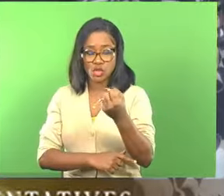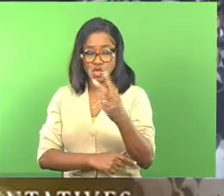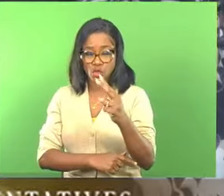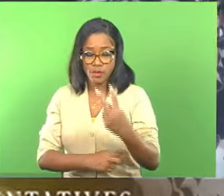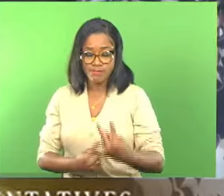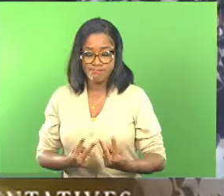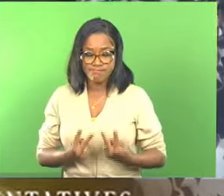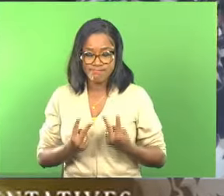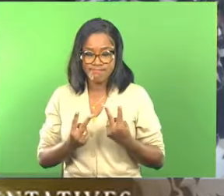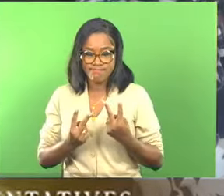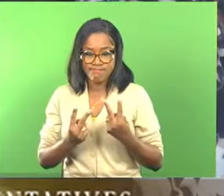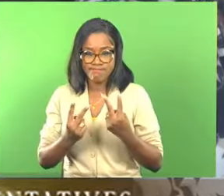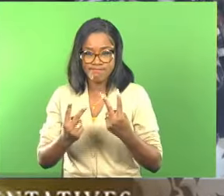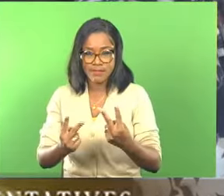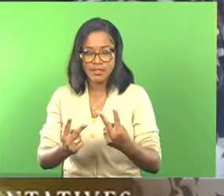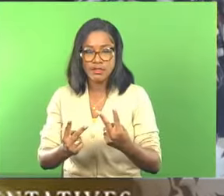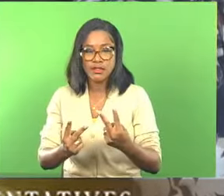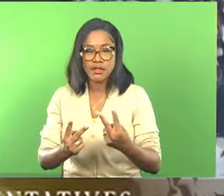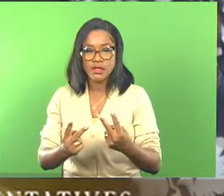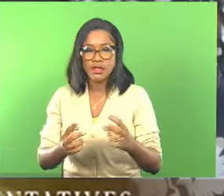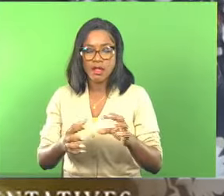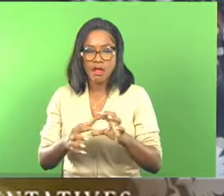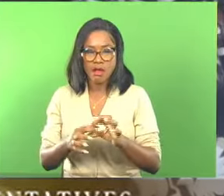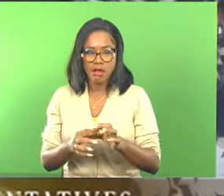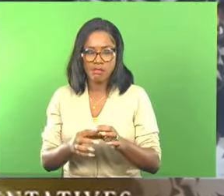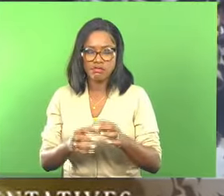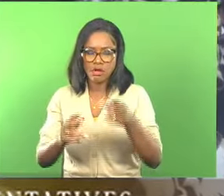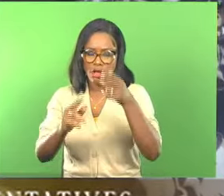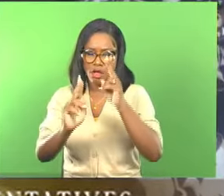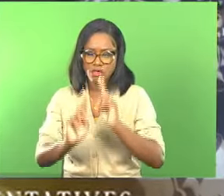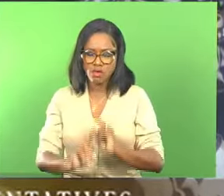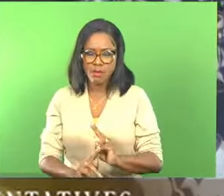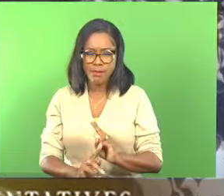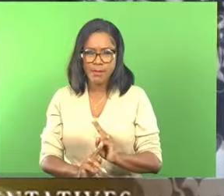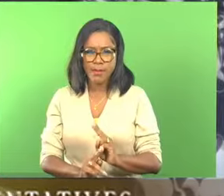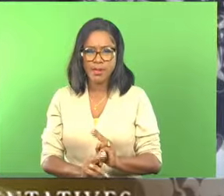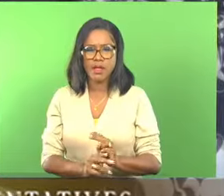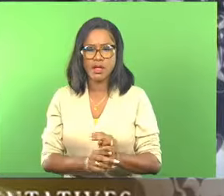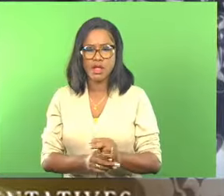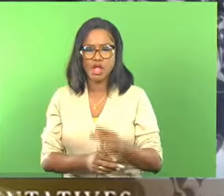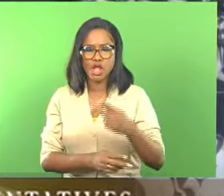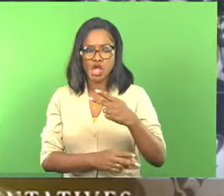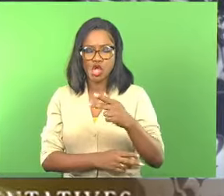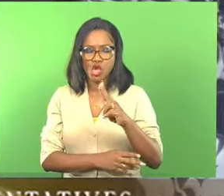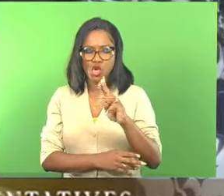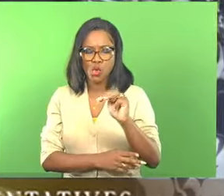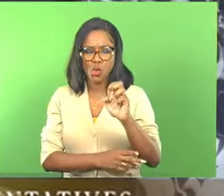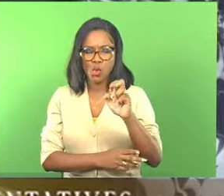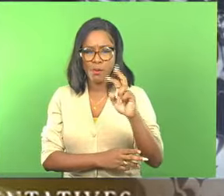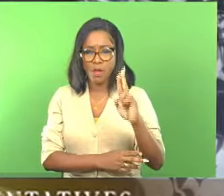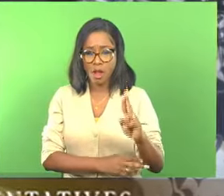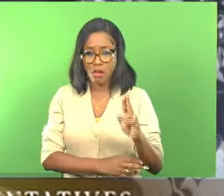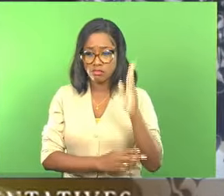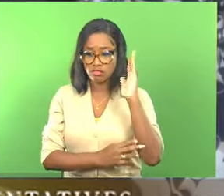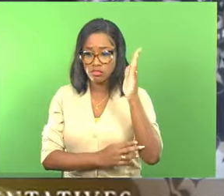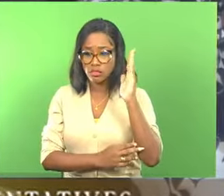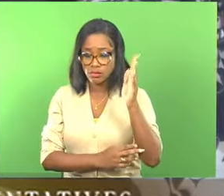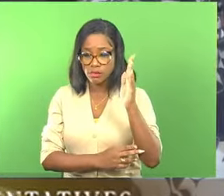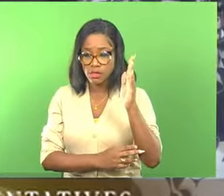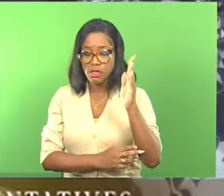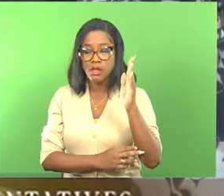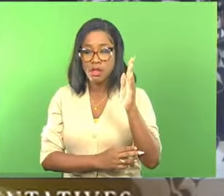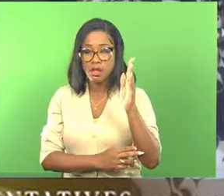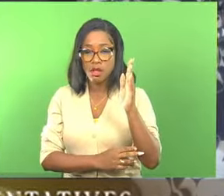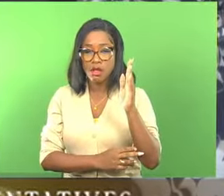visit of the Honorable Meera Kumar, Speaker of the Lok Sabha, for